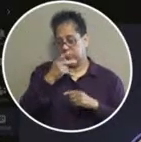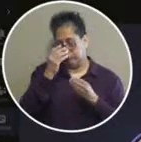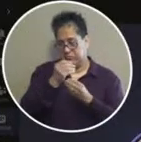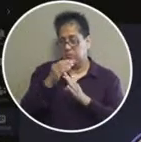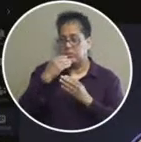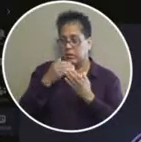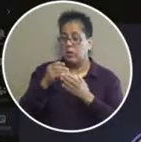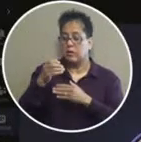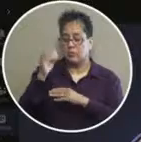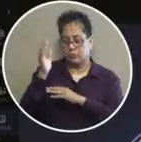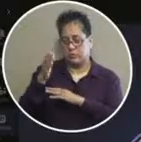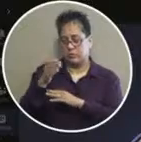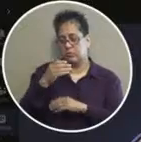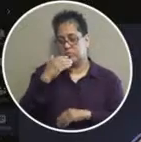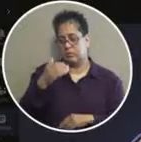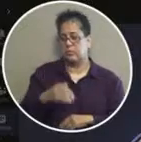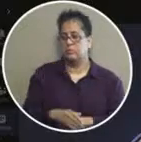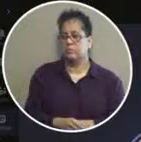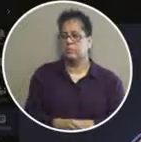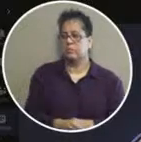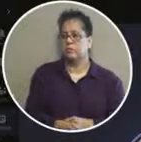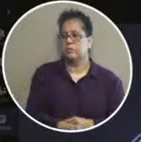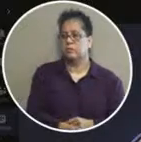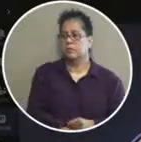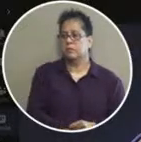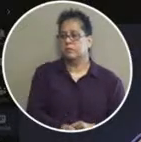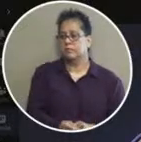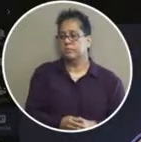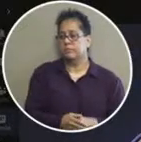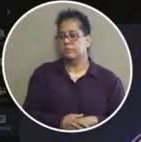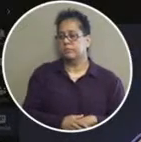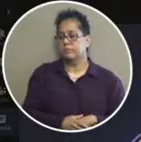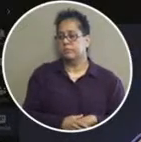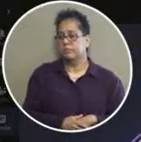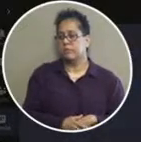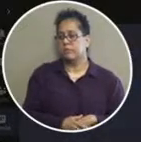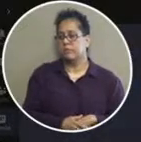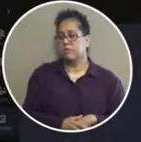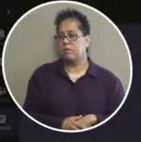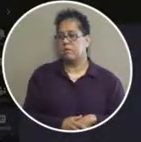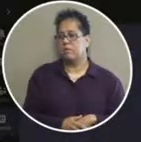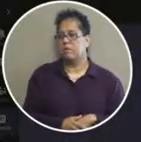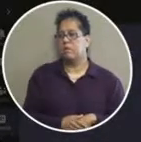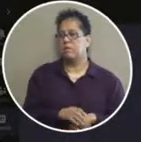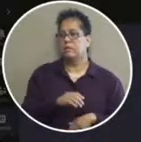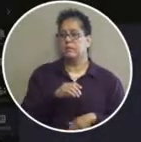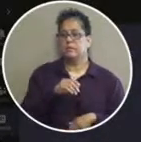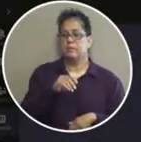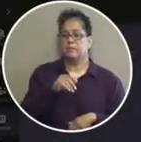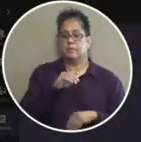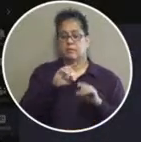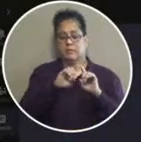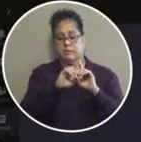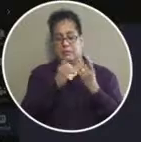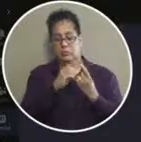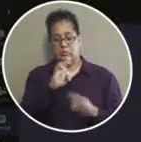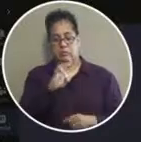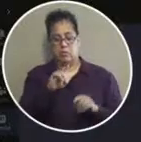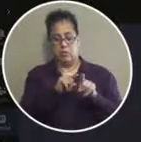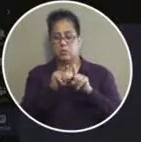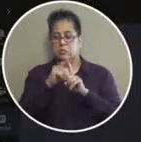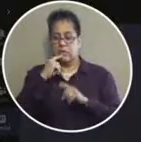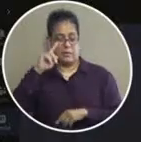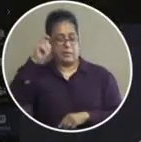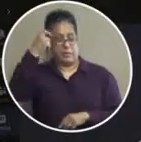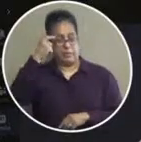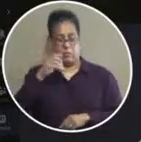this presentation again. Thank you, everyone. Thanks, Mayor. You bet. Representative Rivera, I want to add that the